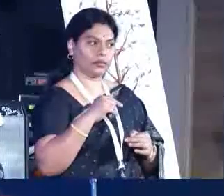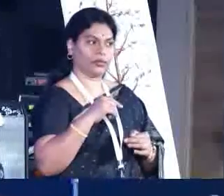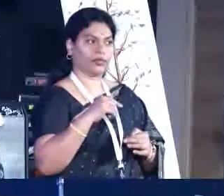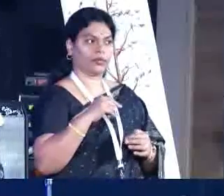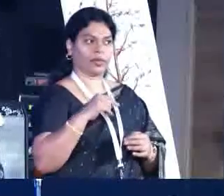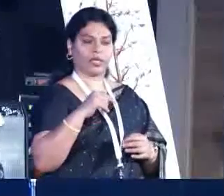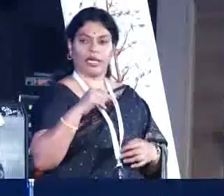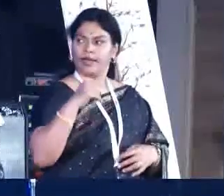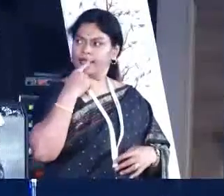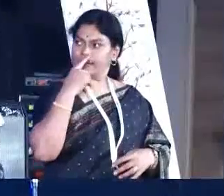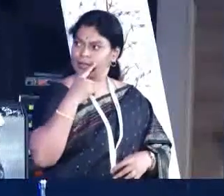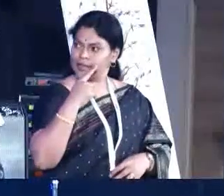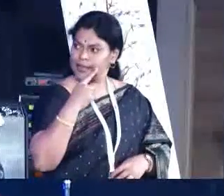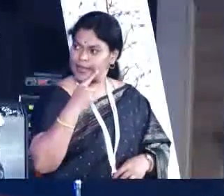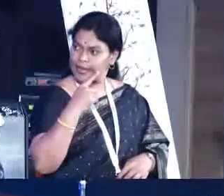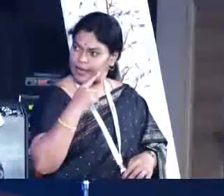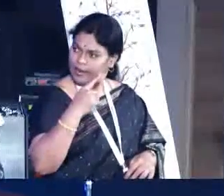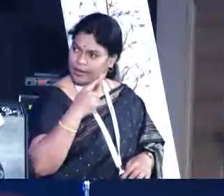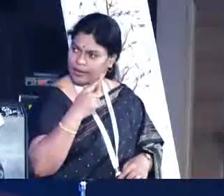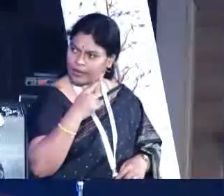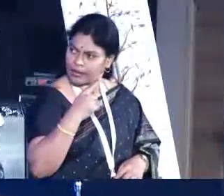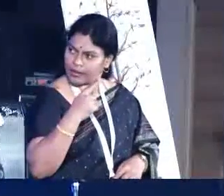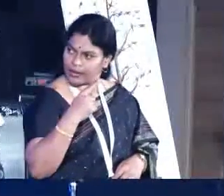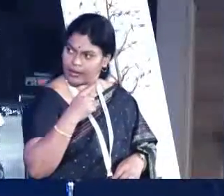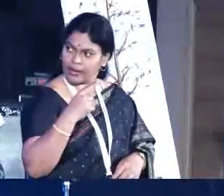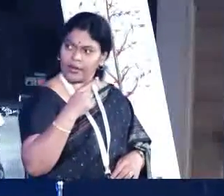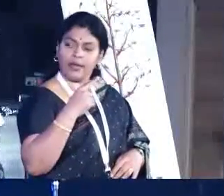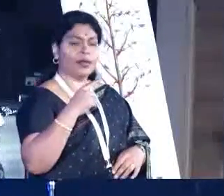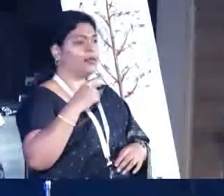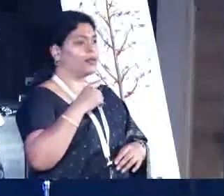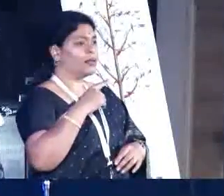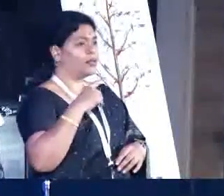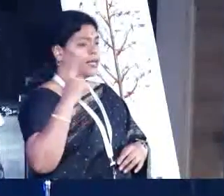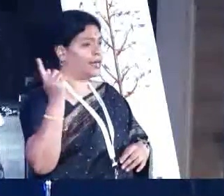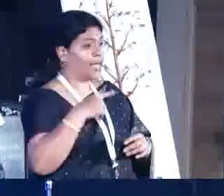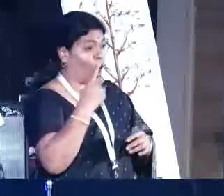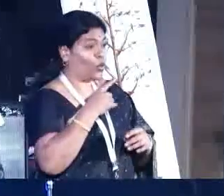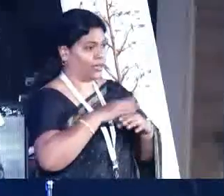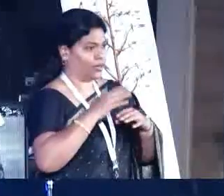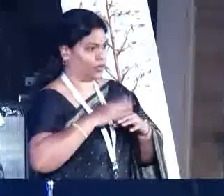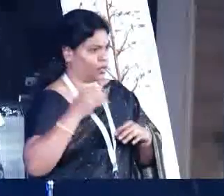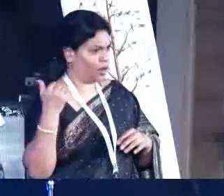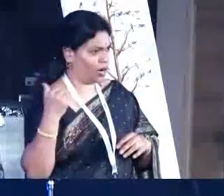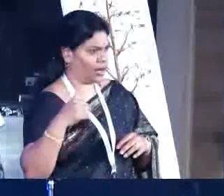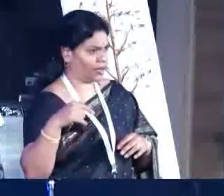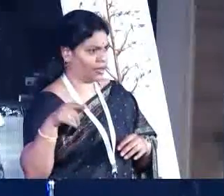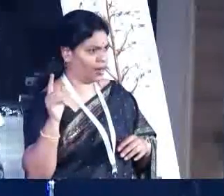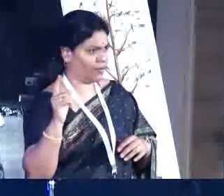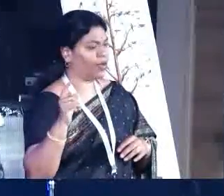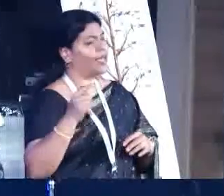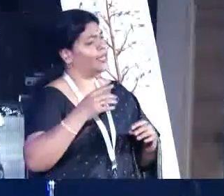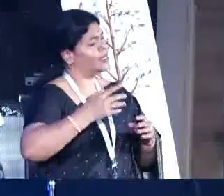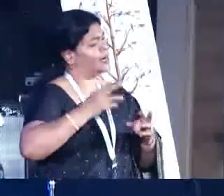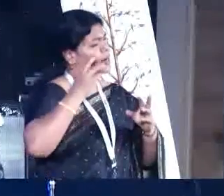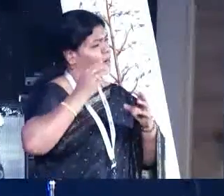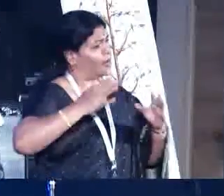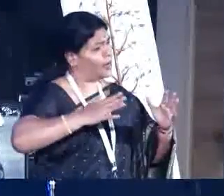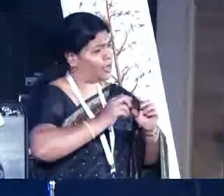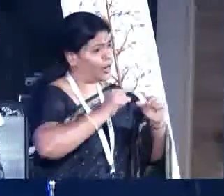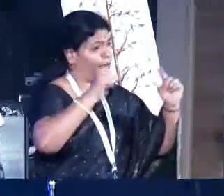Artist. Yes. So that's what she recognizes herself. And so it was a great honor and